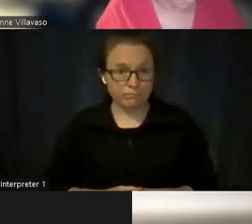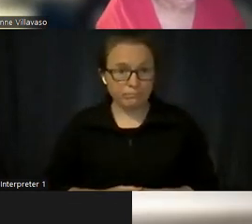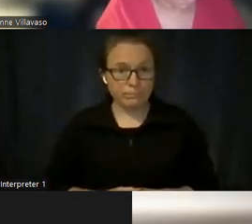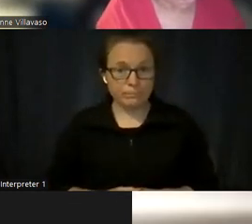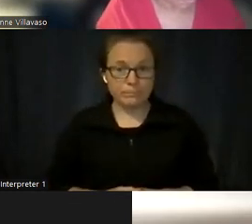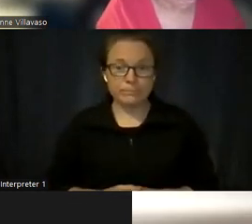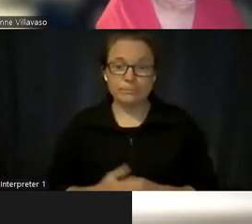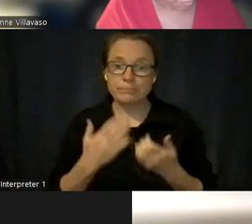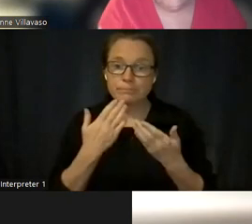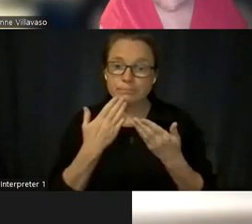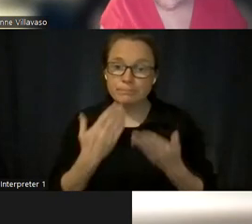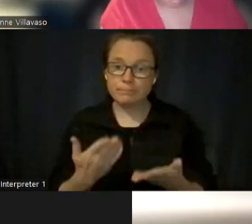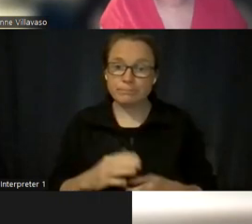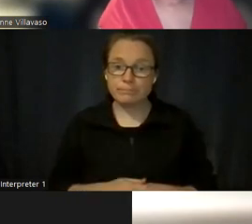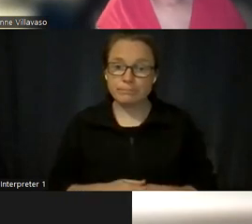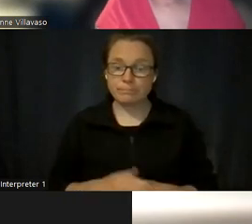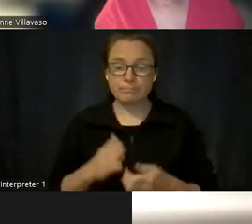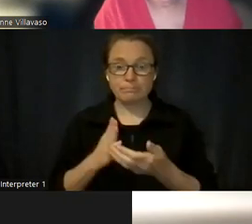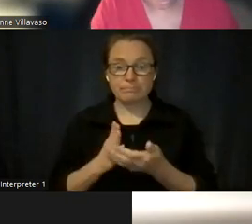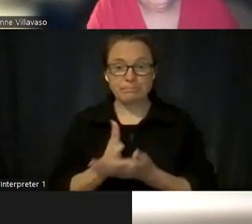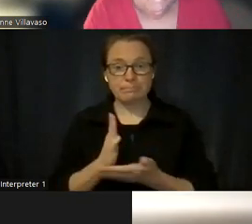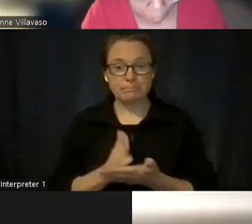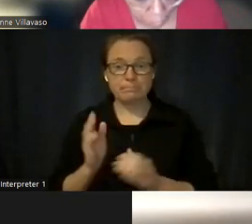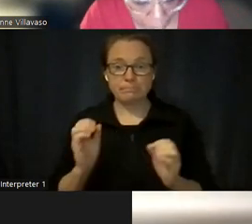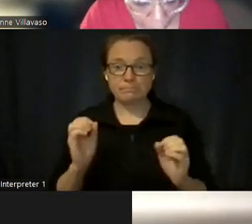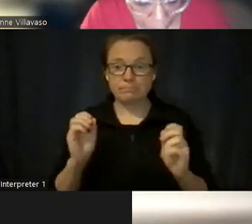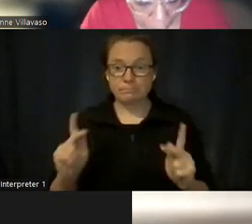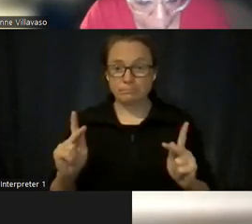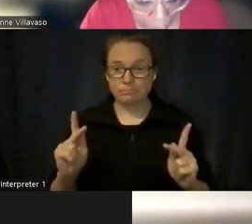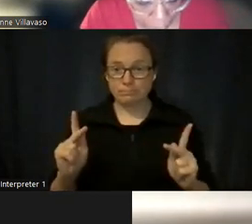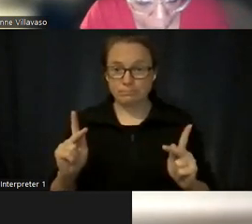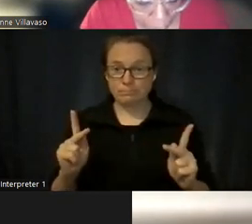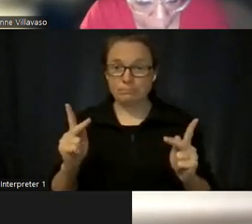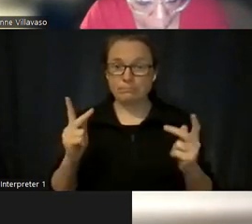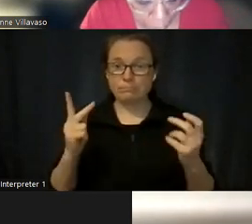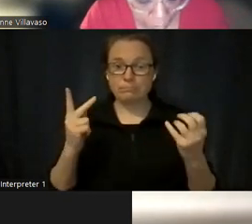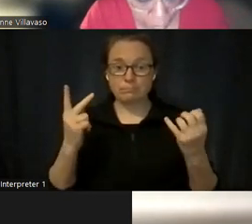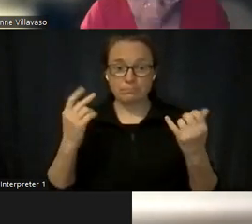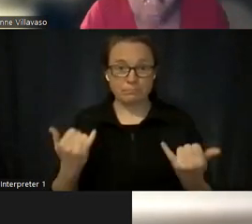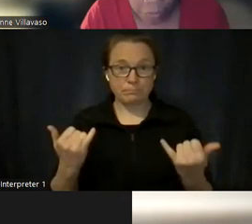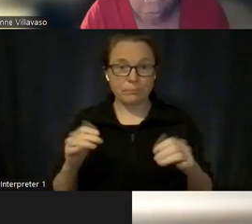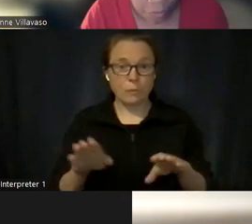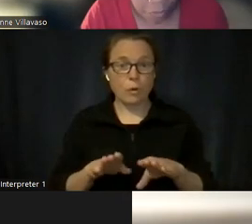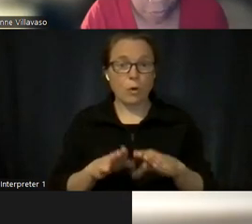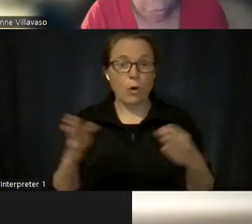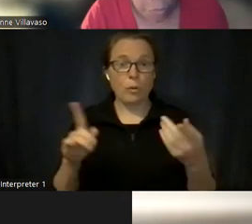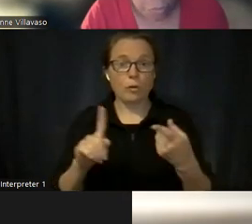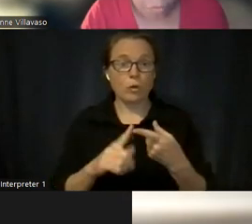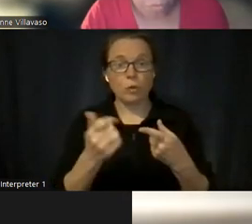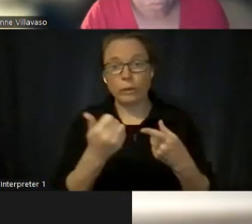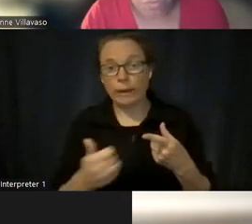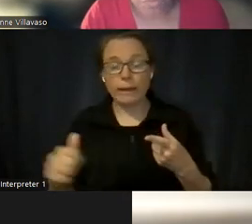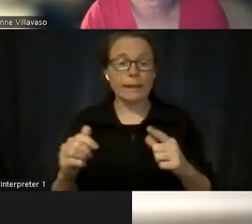Thank you. All right. So we will take general public comment at this